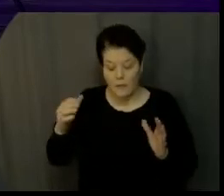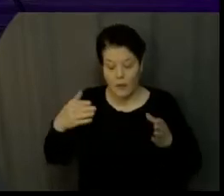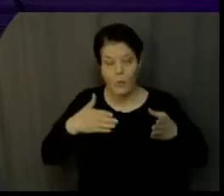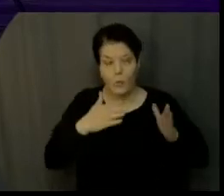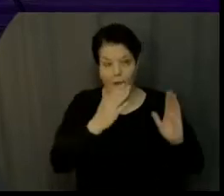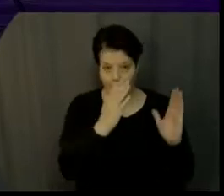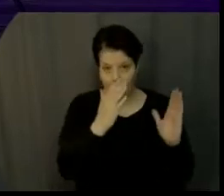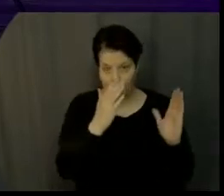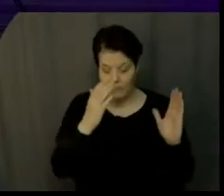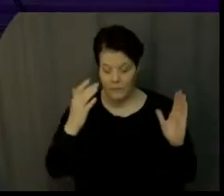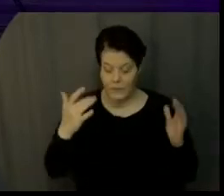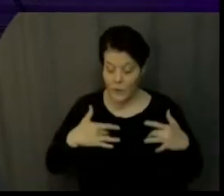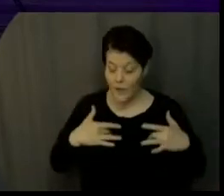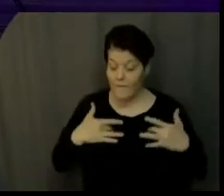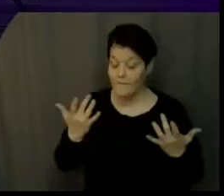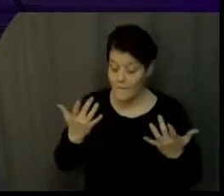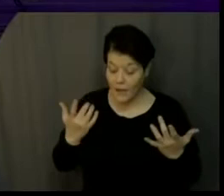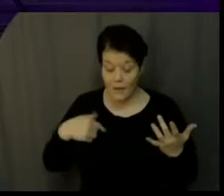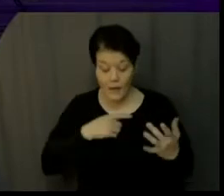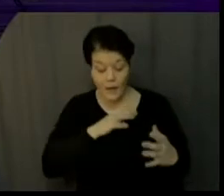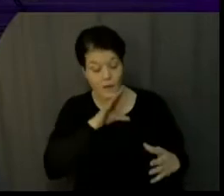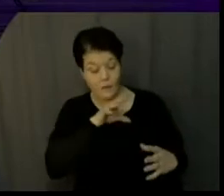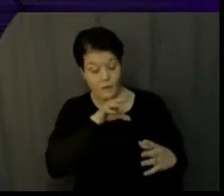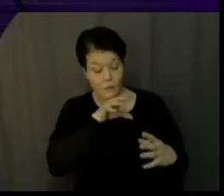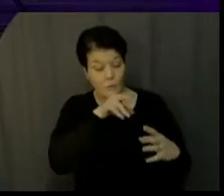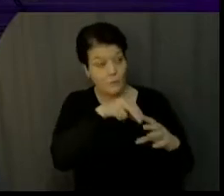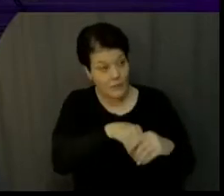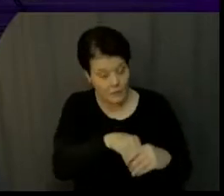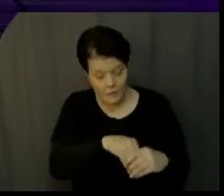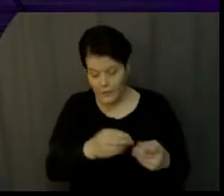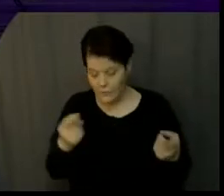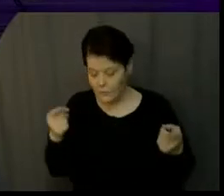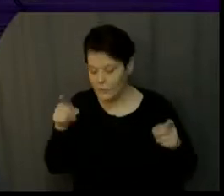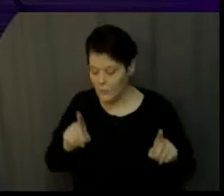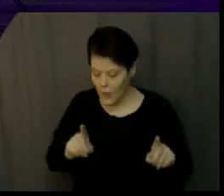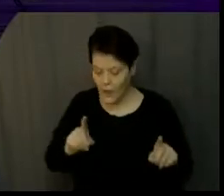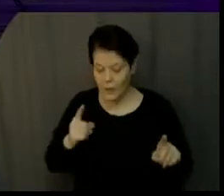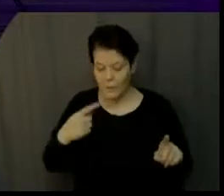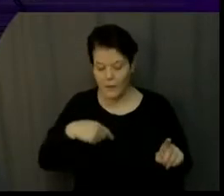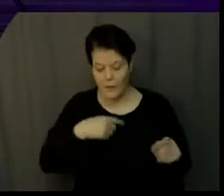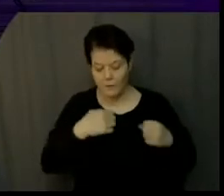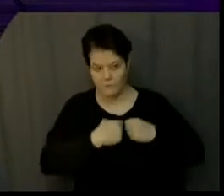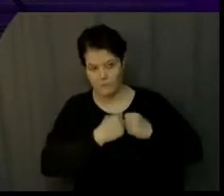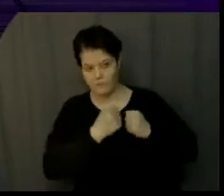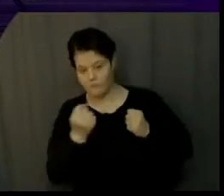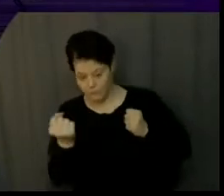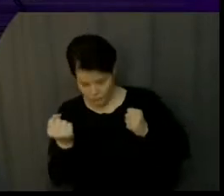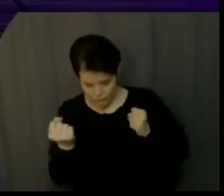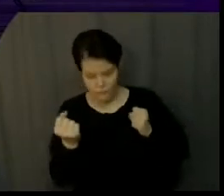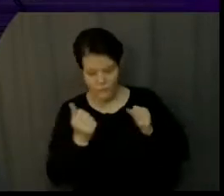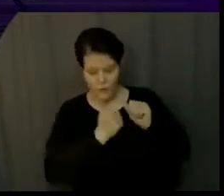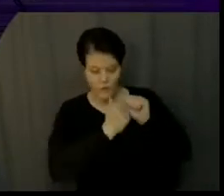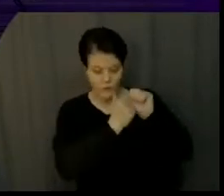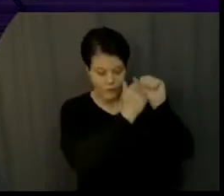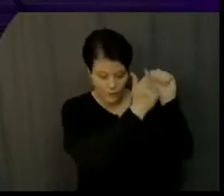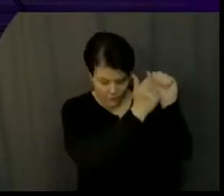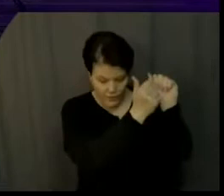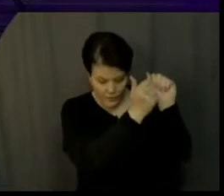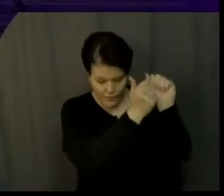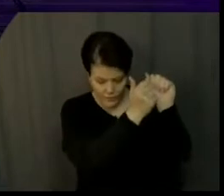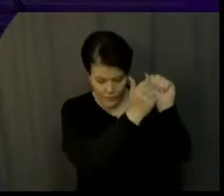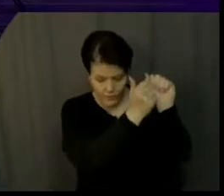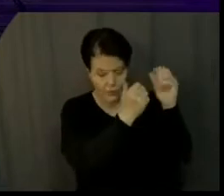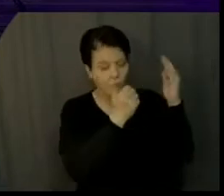and position us so that we might draw closer to God. Then God graciously works through them to transform us and make us more